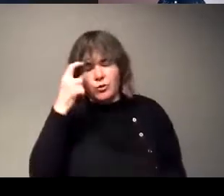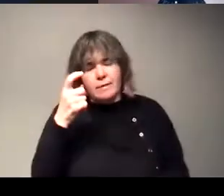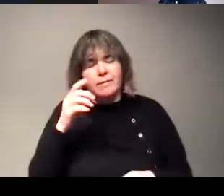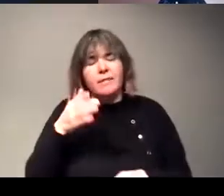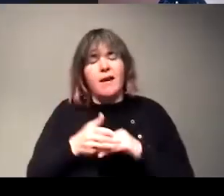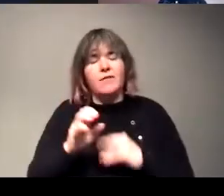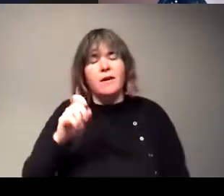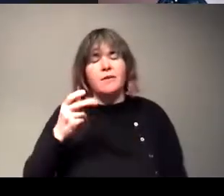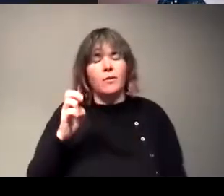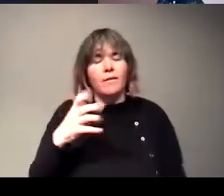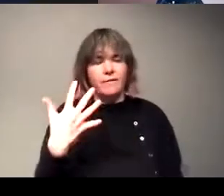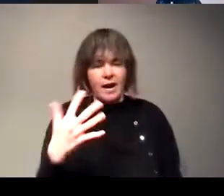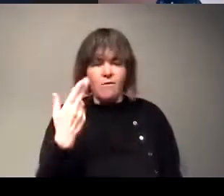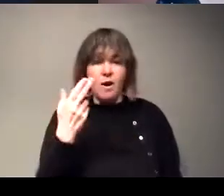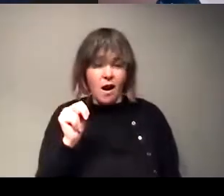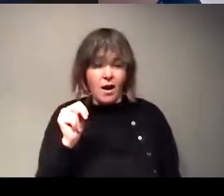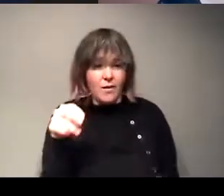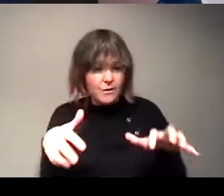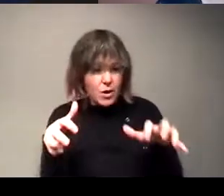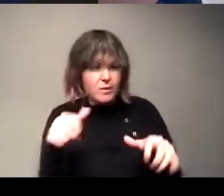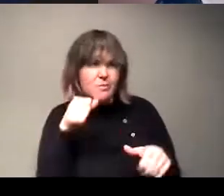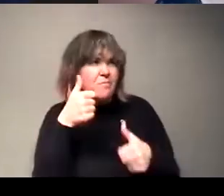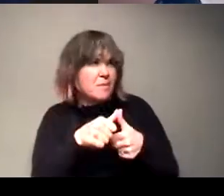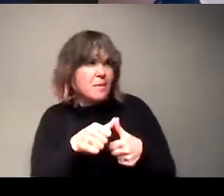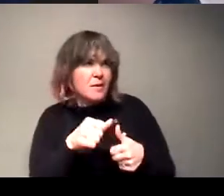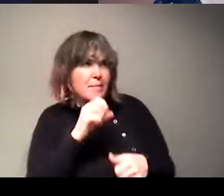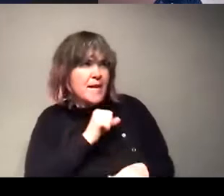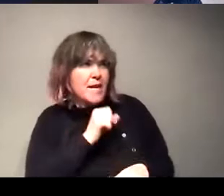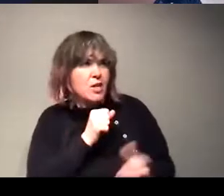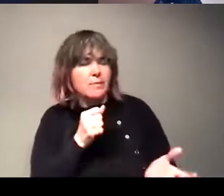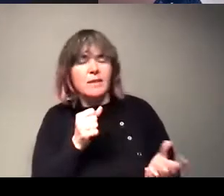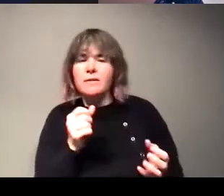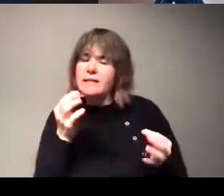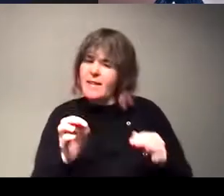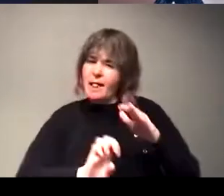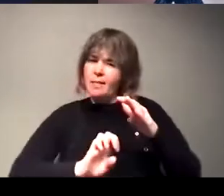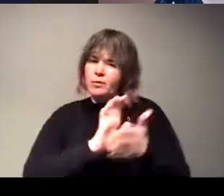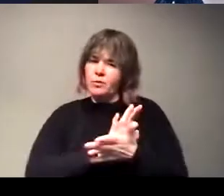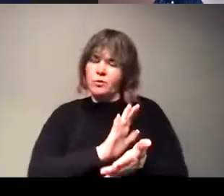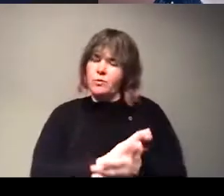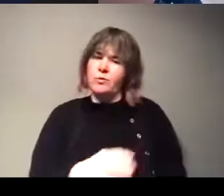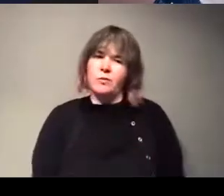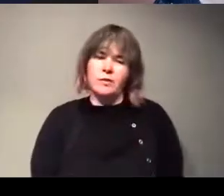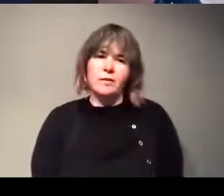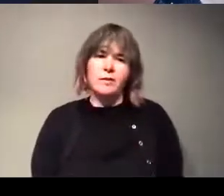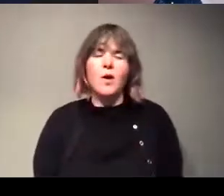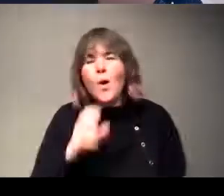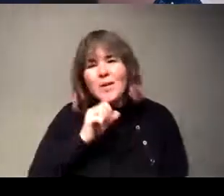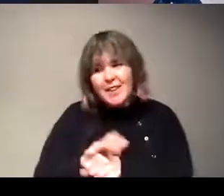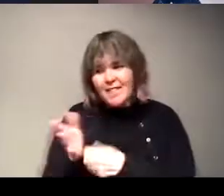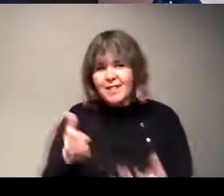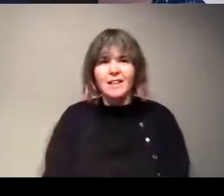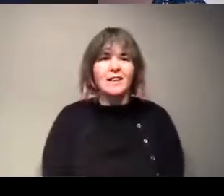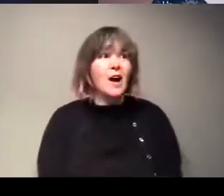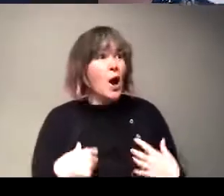Han Solo gets frozen. Like I don't know how old I was, but I was definitely in elementary school. And they were like, "You're old enough for this." And I was like, "I